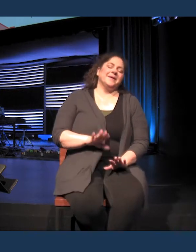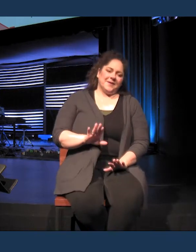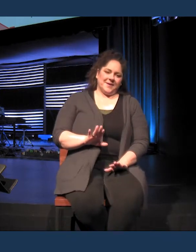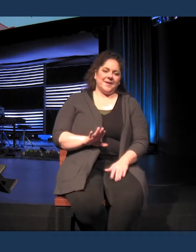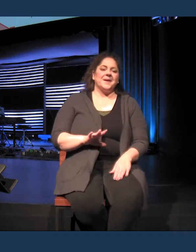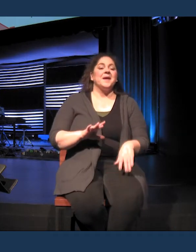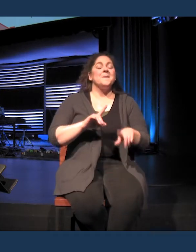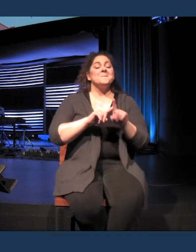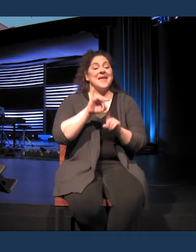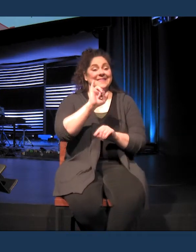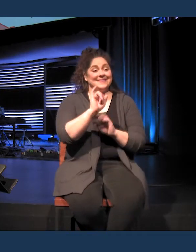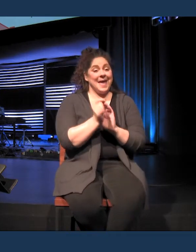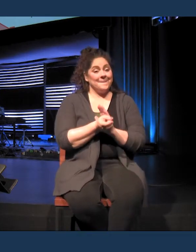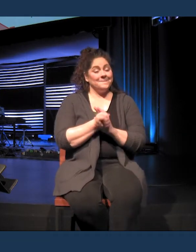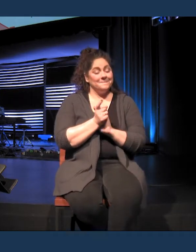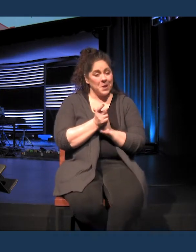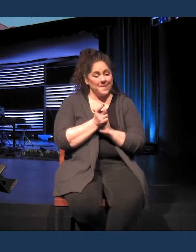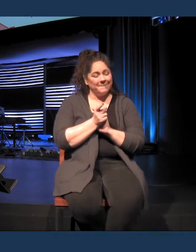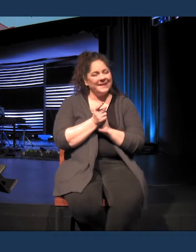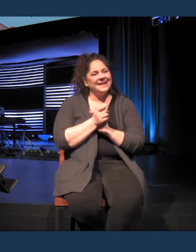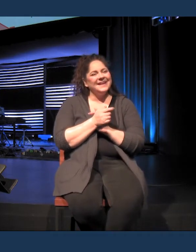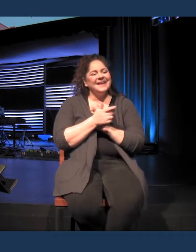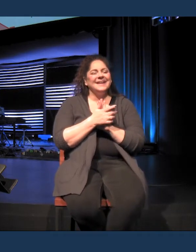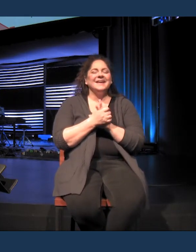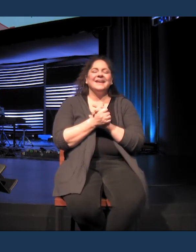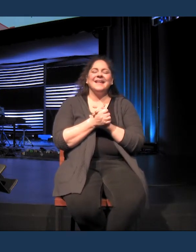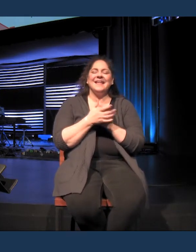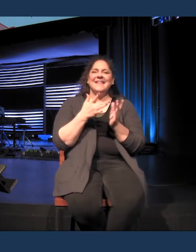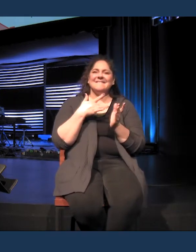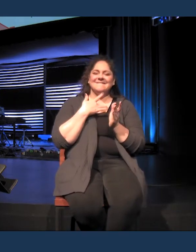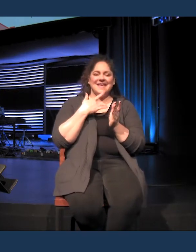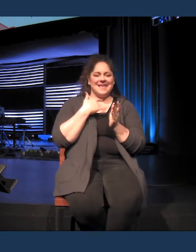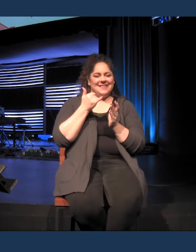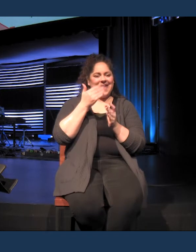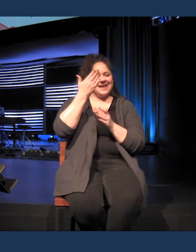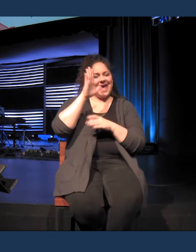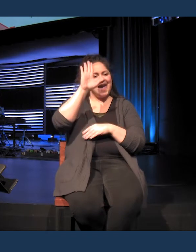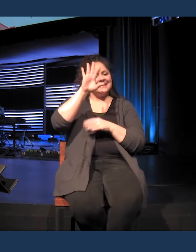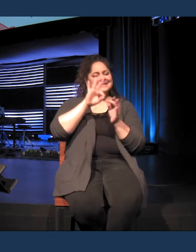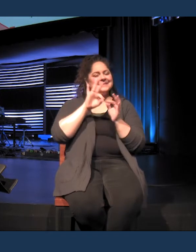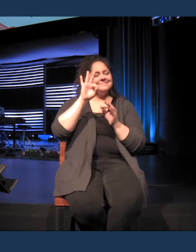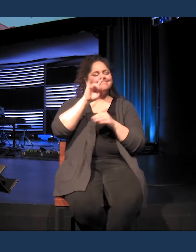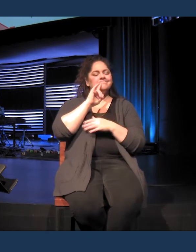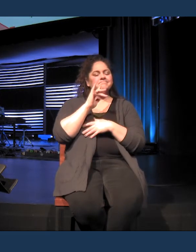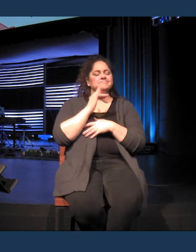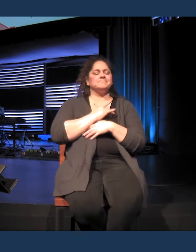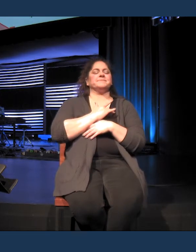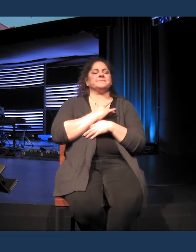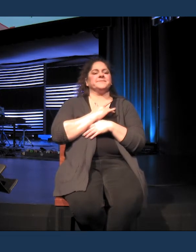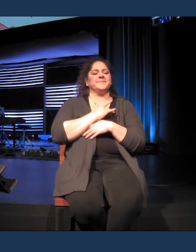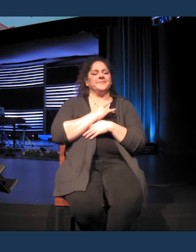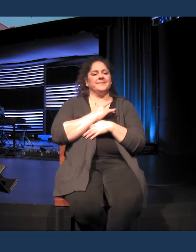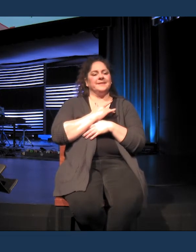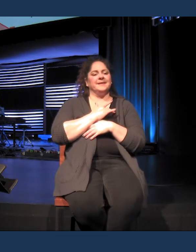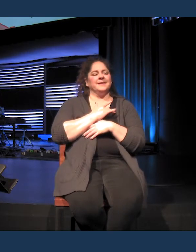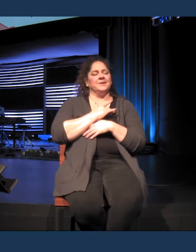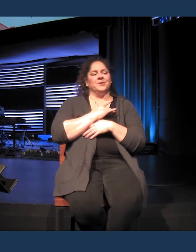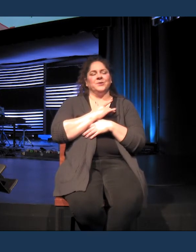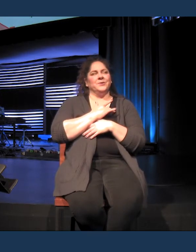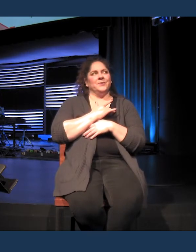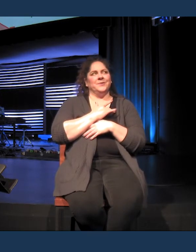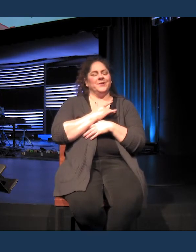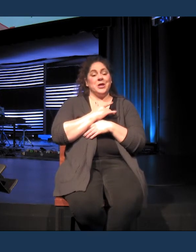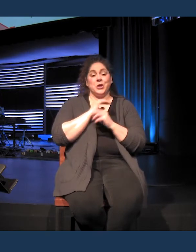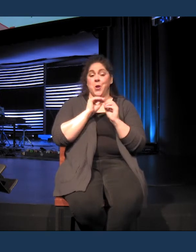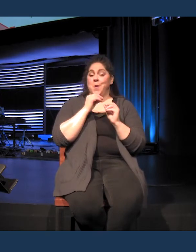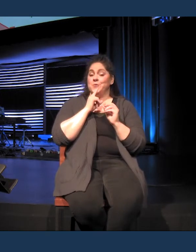And then in that moment, it's like the Spirit of God just spoke to my heart so clearly, louder than an audible